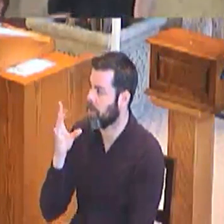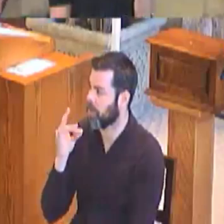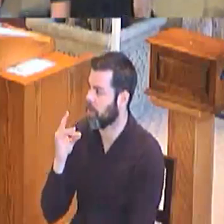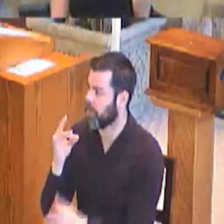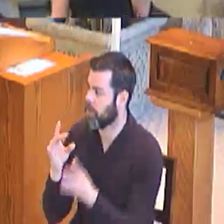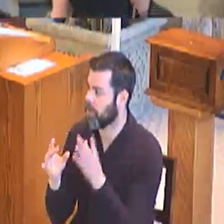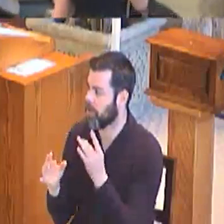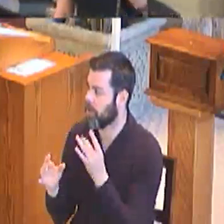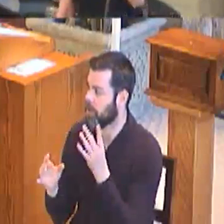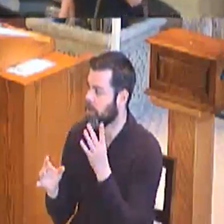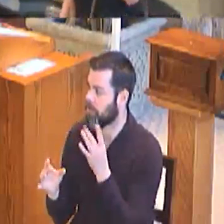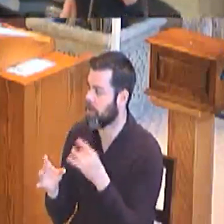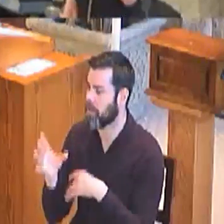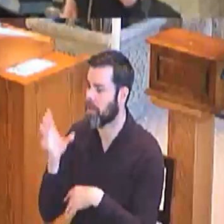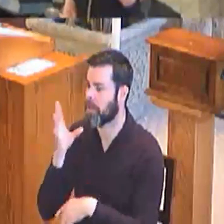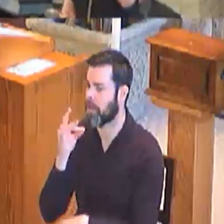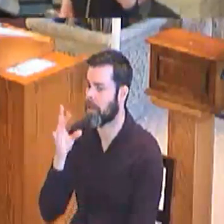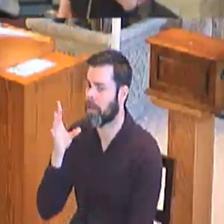light.